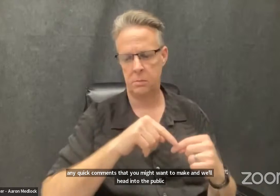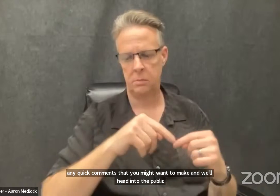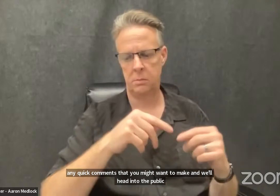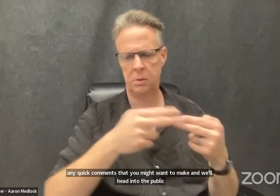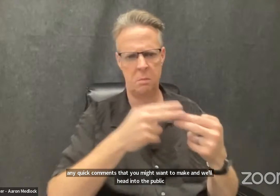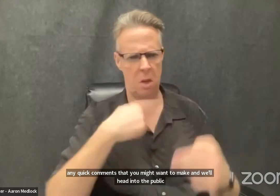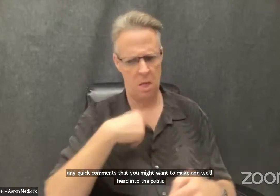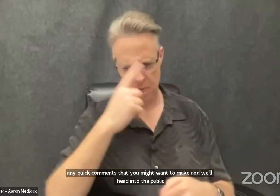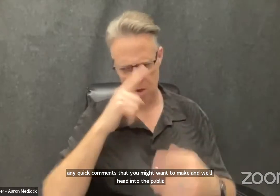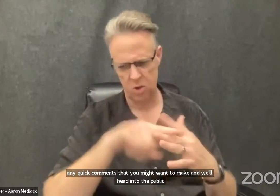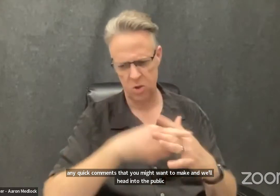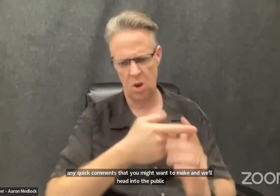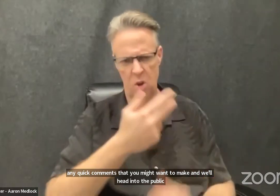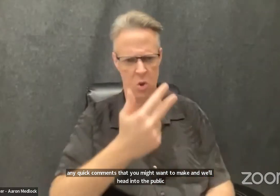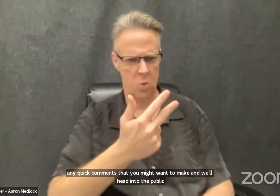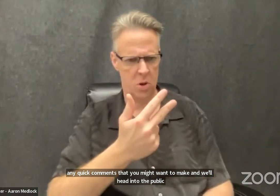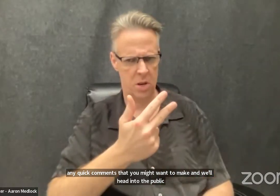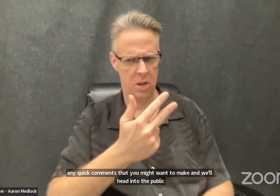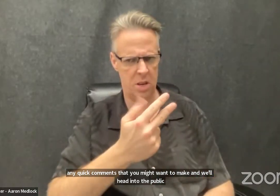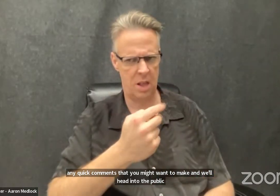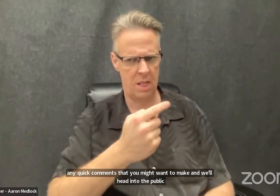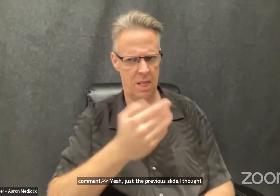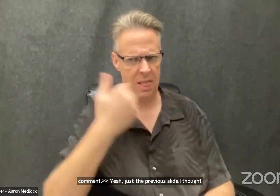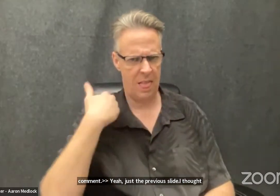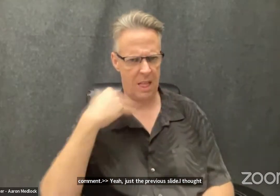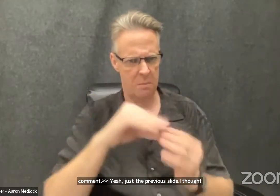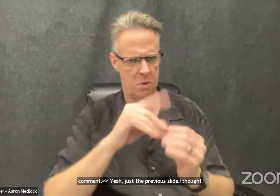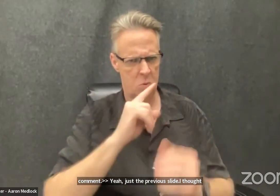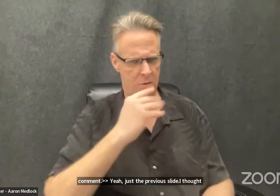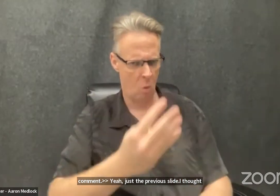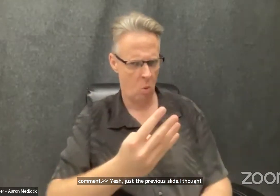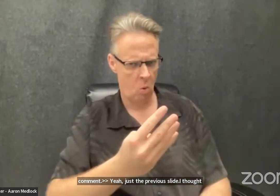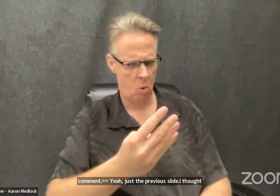3 at the next meeting. Did it change back to 4?